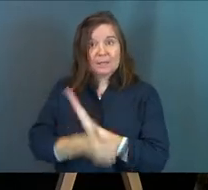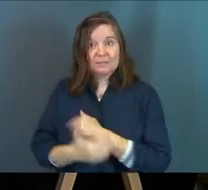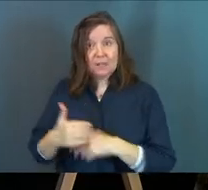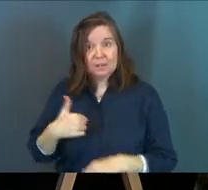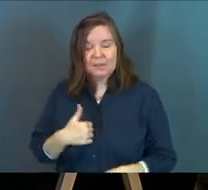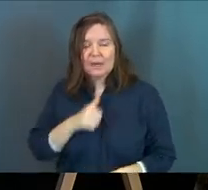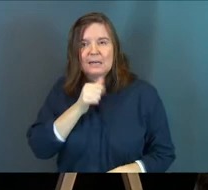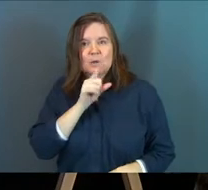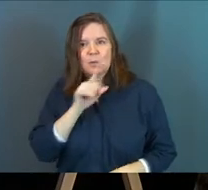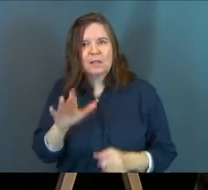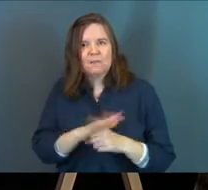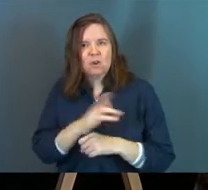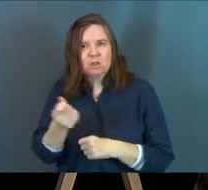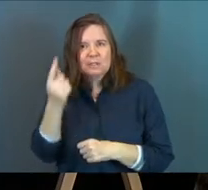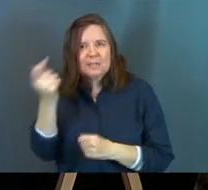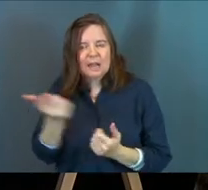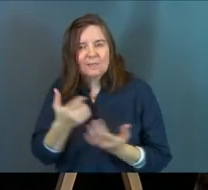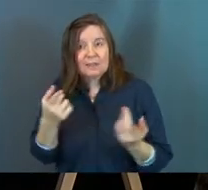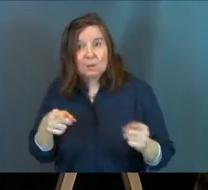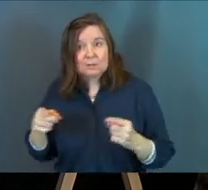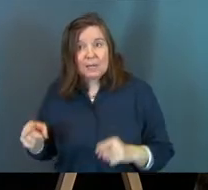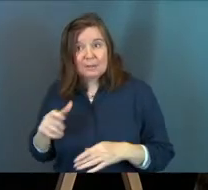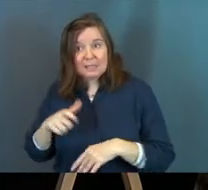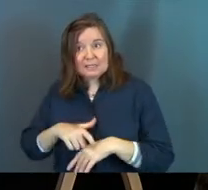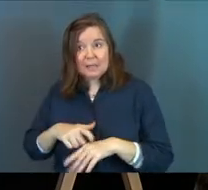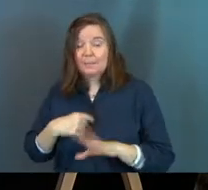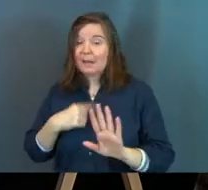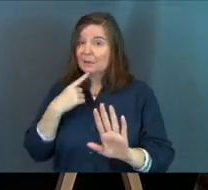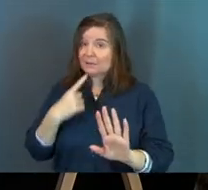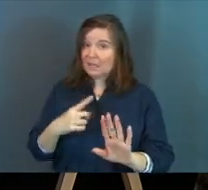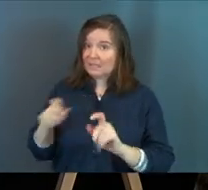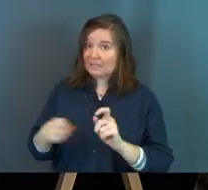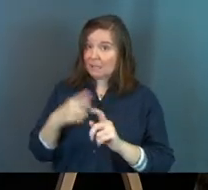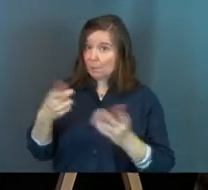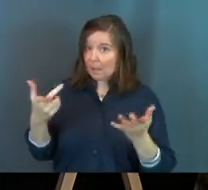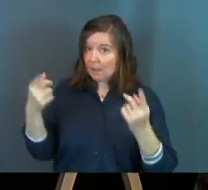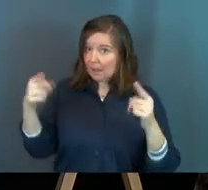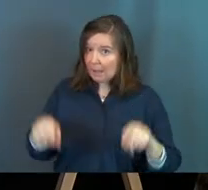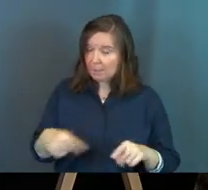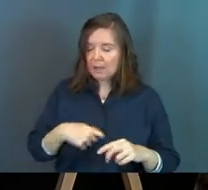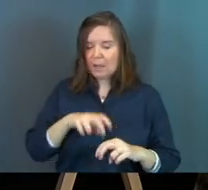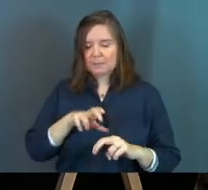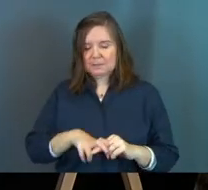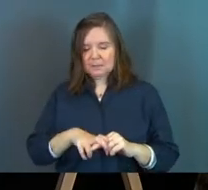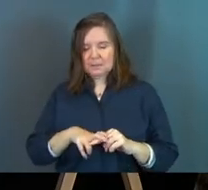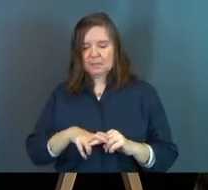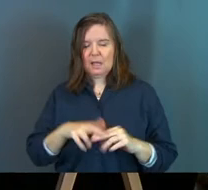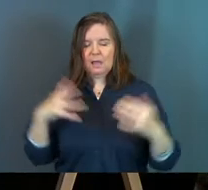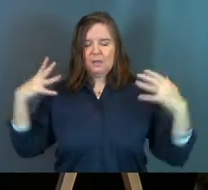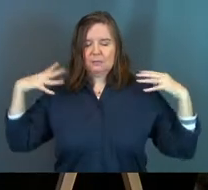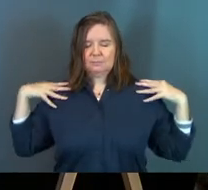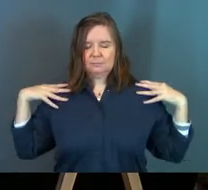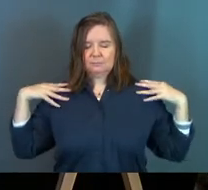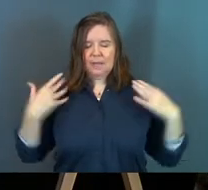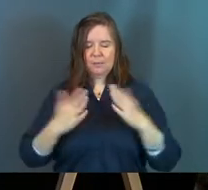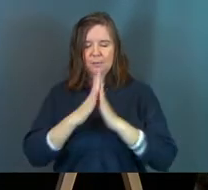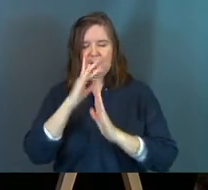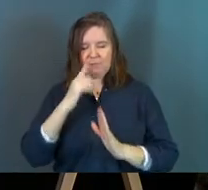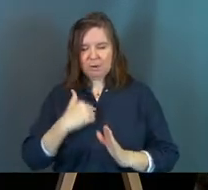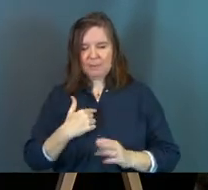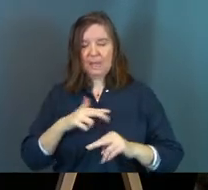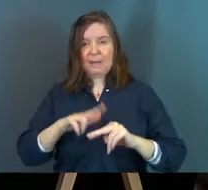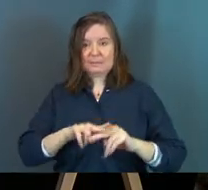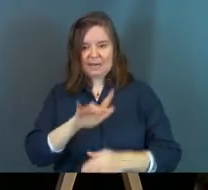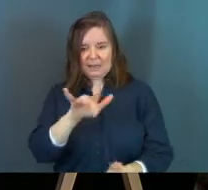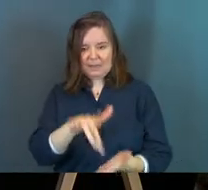And I didn't really fully understand everything that was happening at the time. I'll tell you exactly what happened. I'm sitting there and they got their hands on my shoulders and they're praying for me. I'm